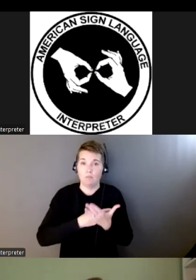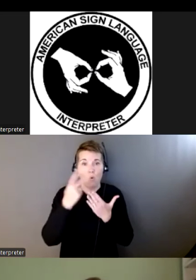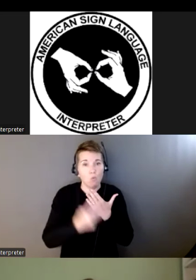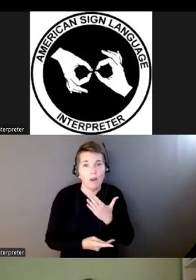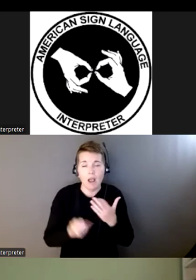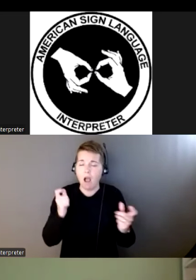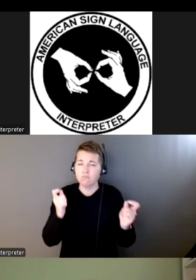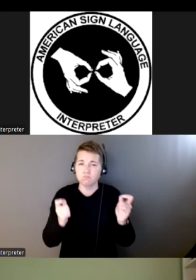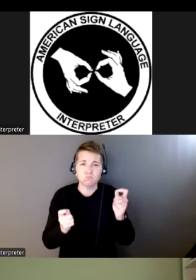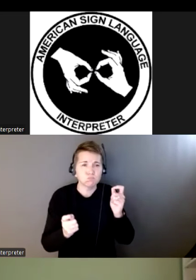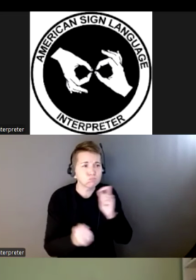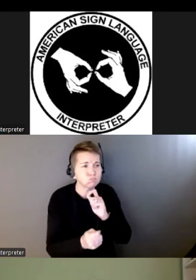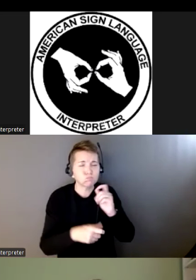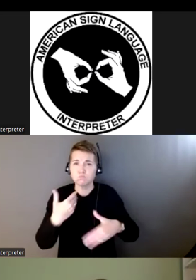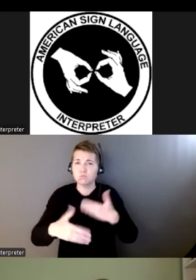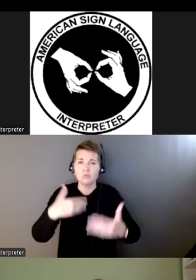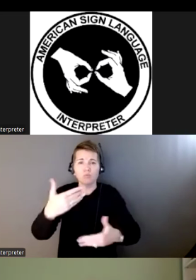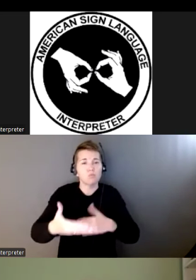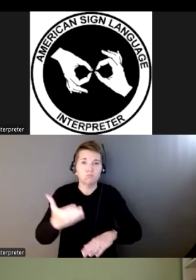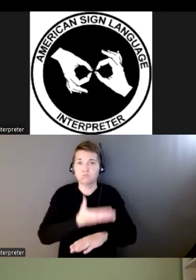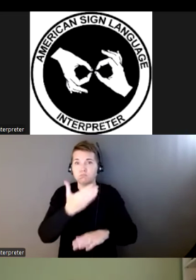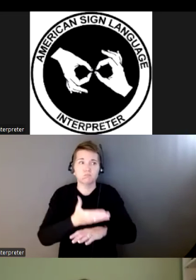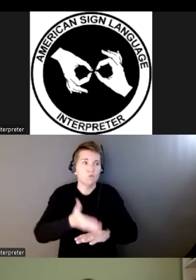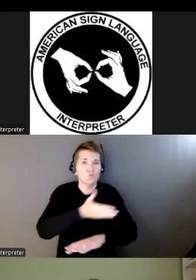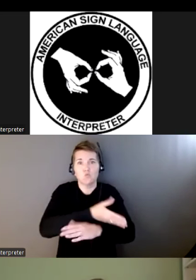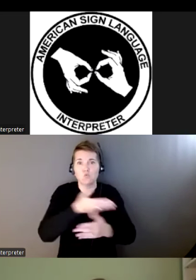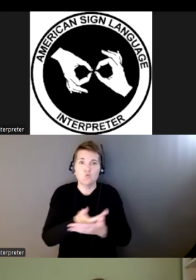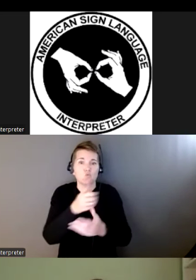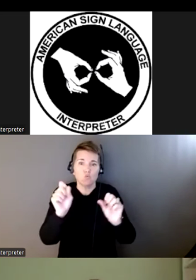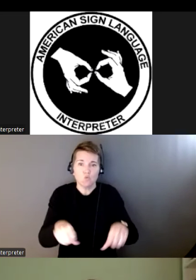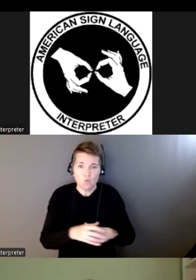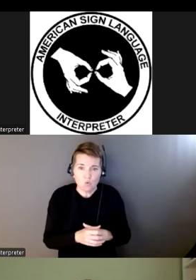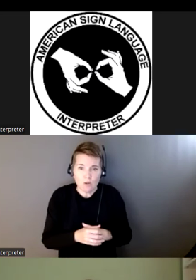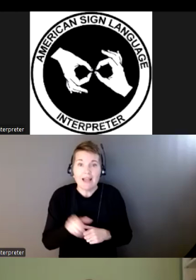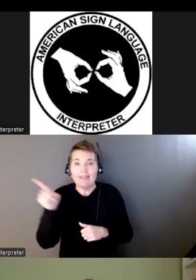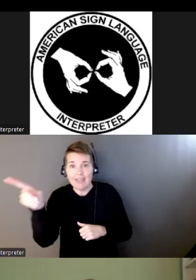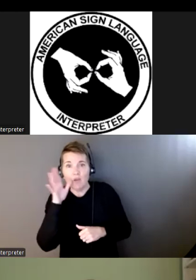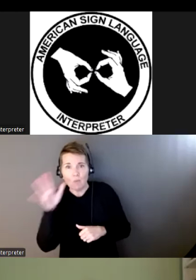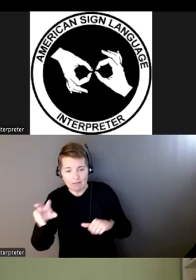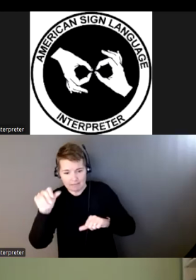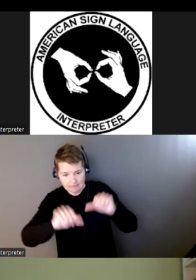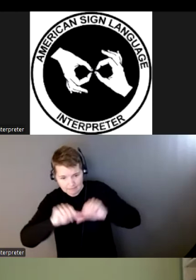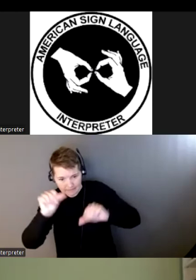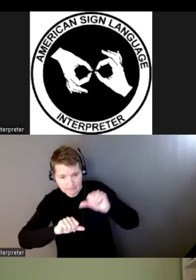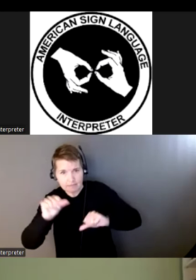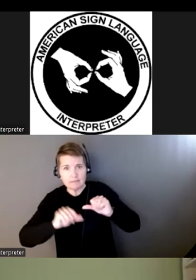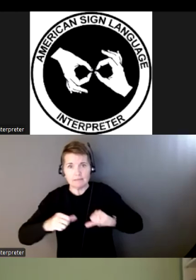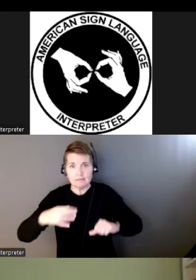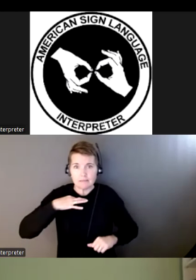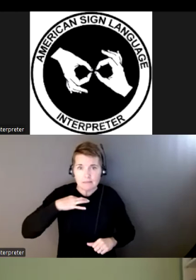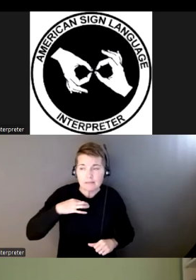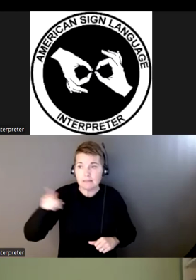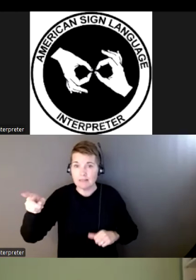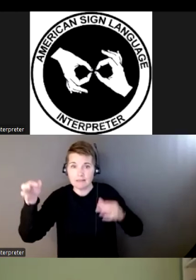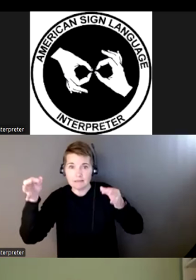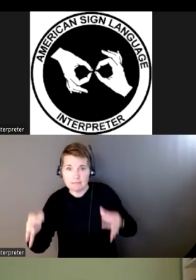you shape with your applications who then assesses the applications and how the funding decisions are being made.